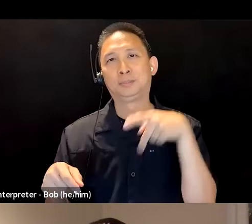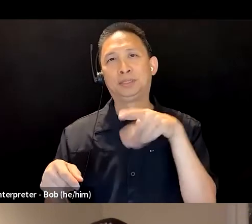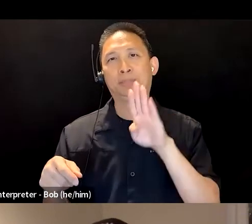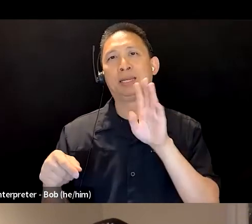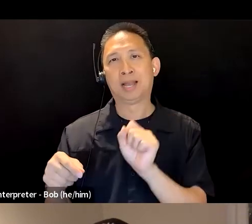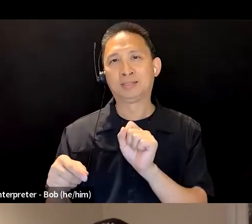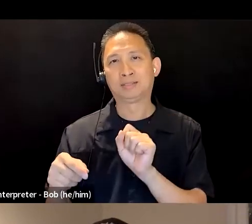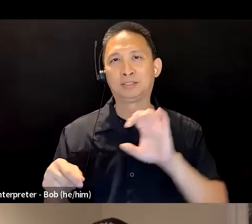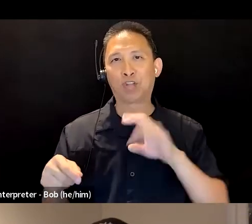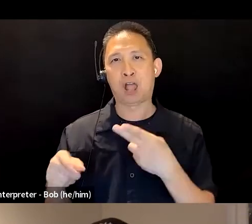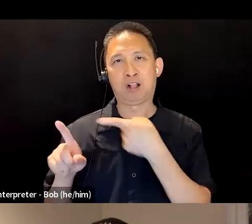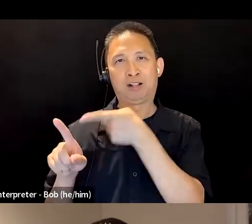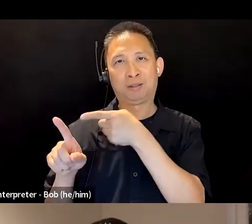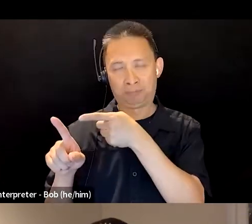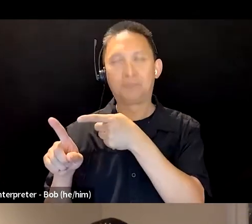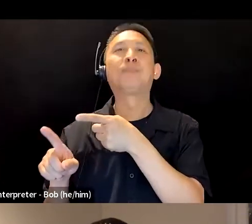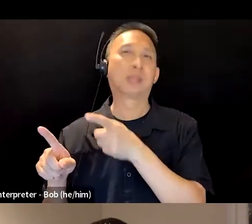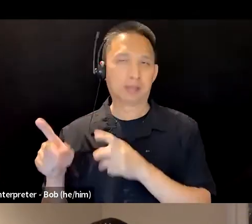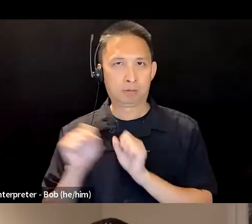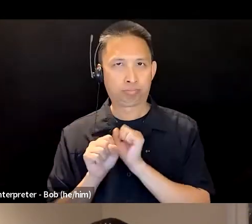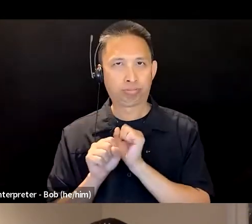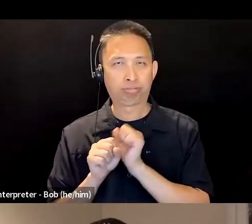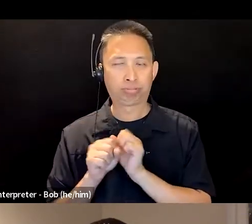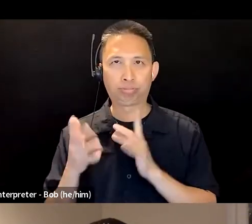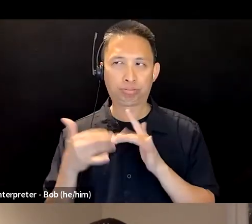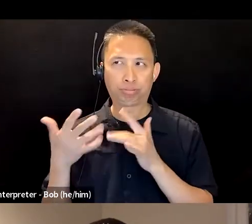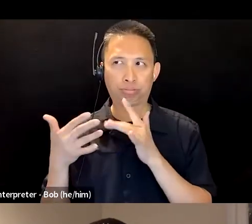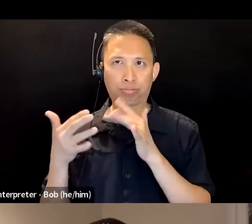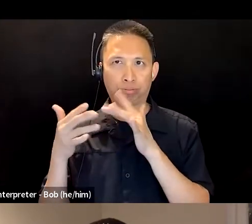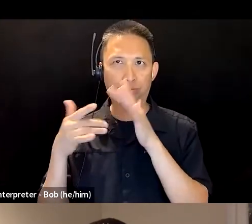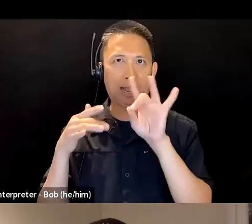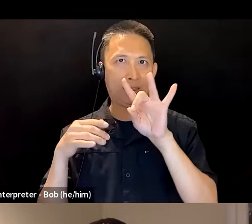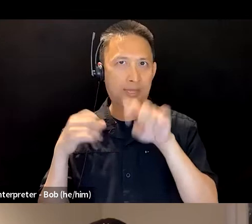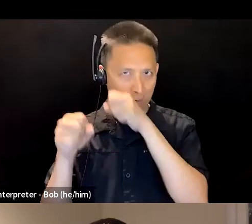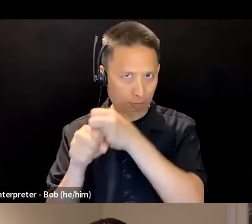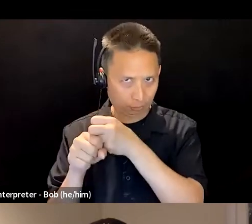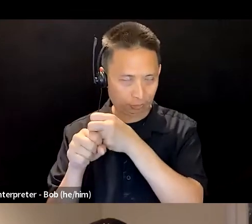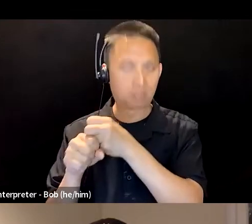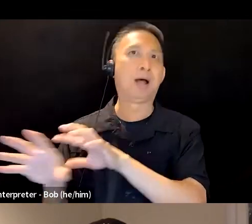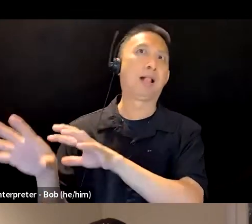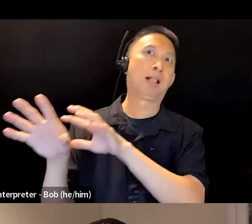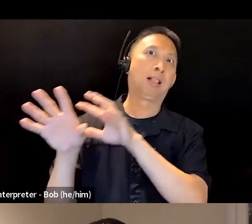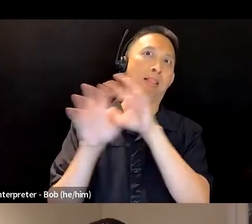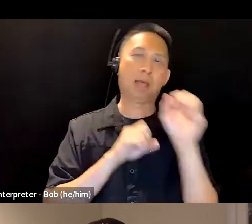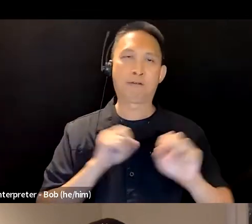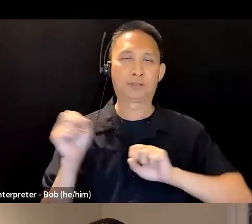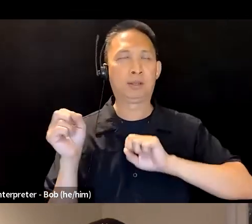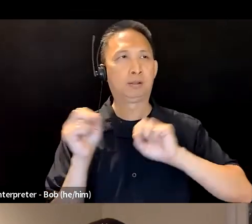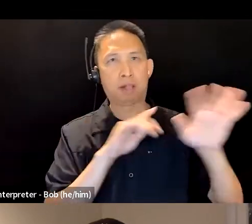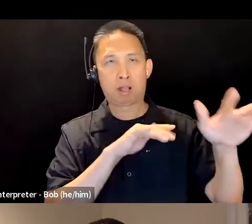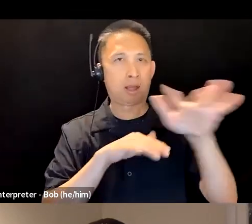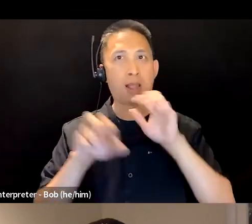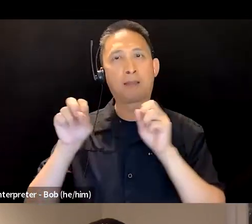system, and worked my way up there for about 8 years and left. And I came back to work on independent series